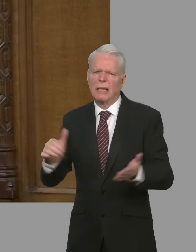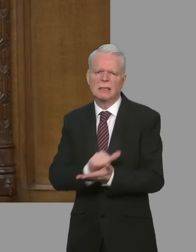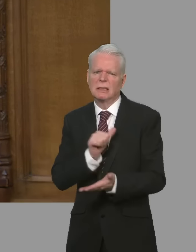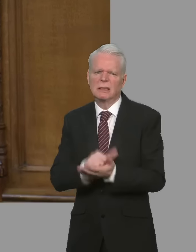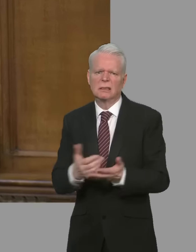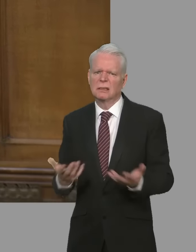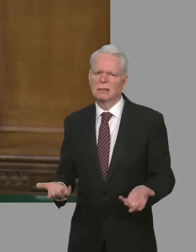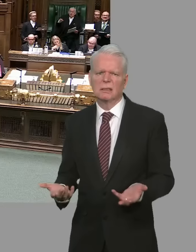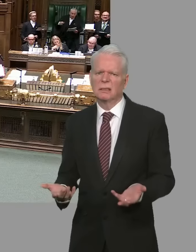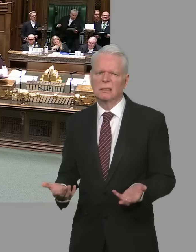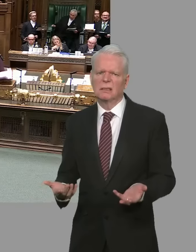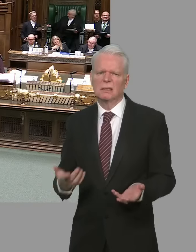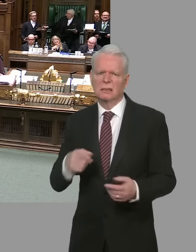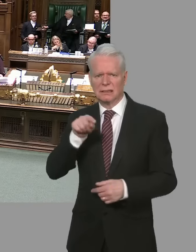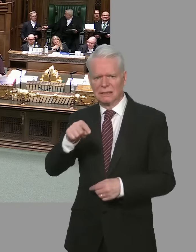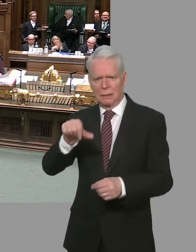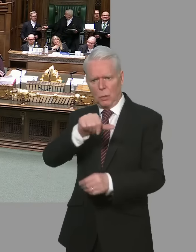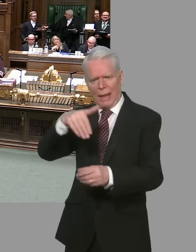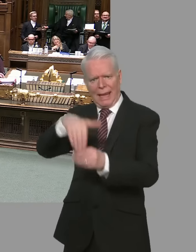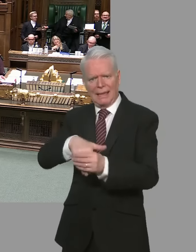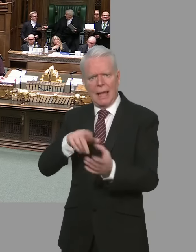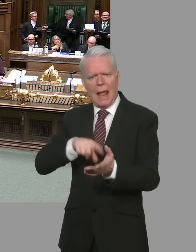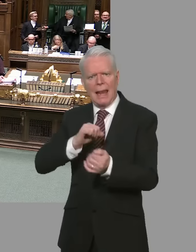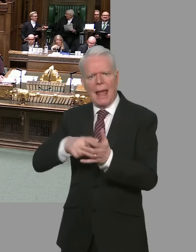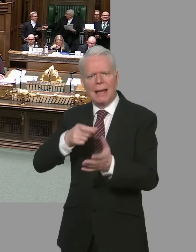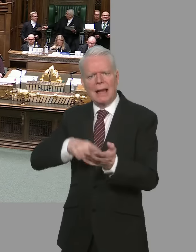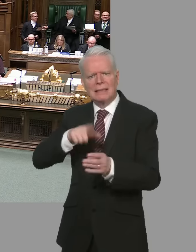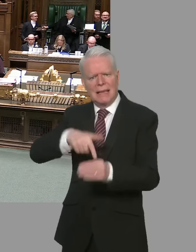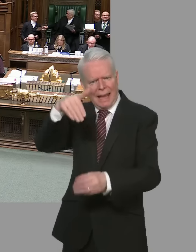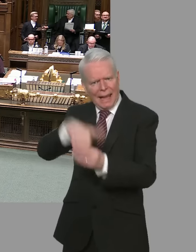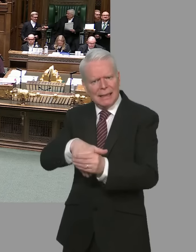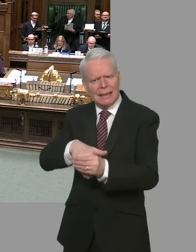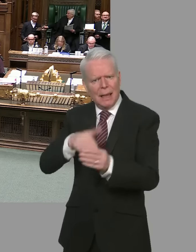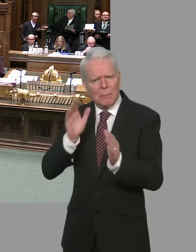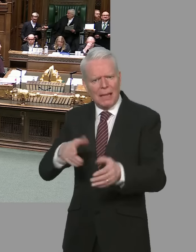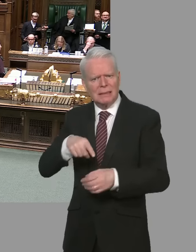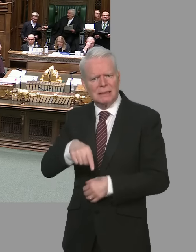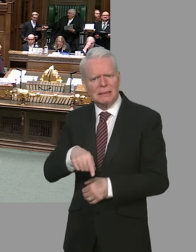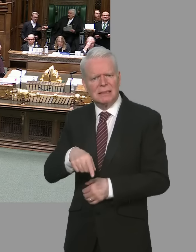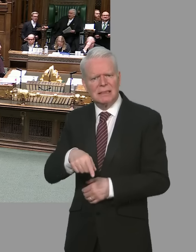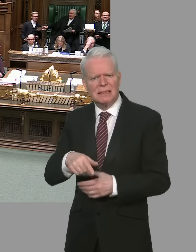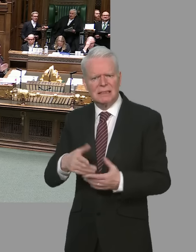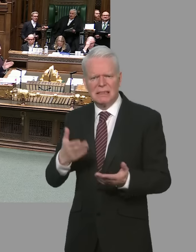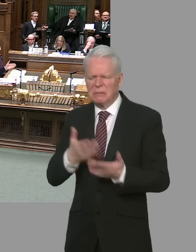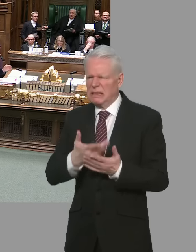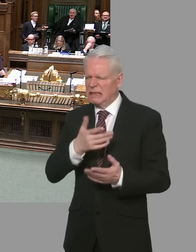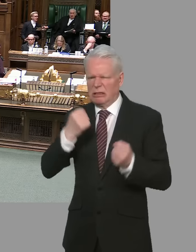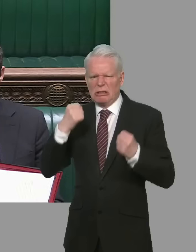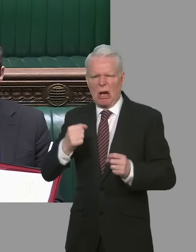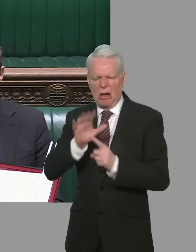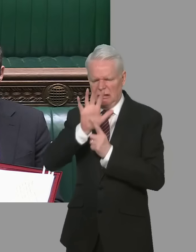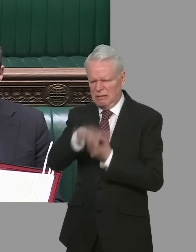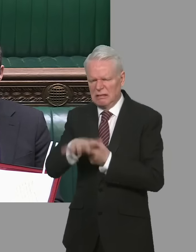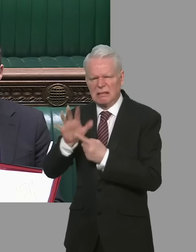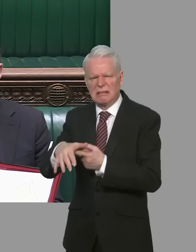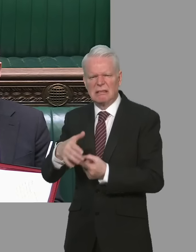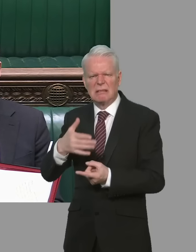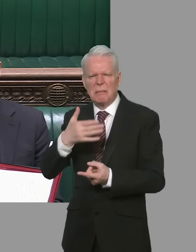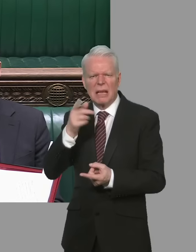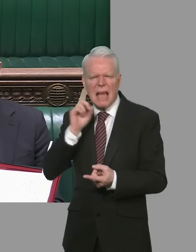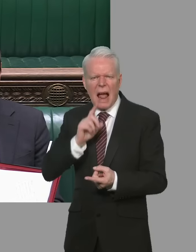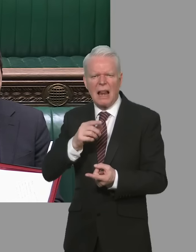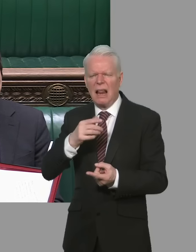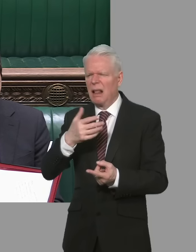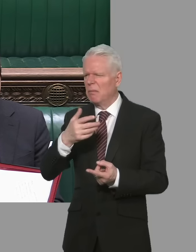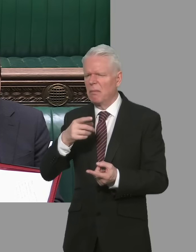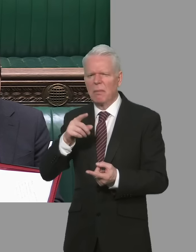legislation? Well, I join my honourable friend in what she says about the recent conviction of